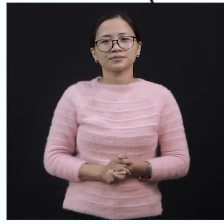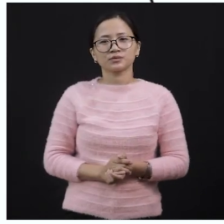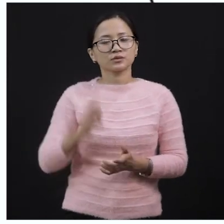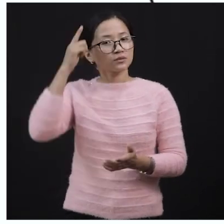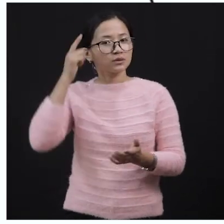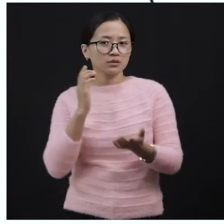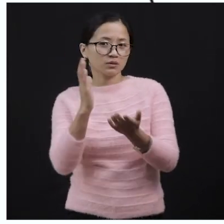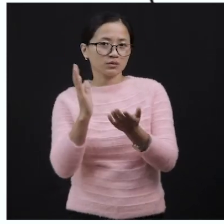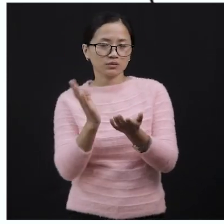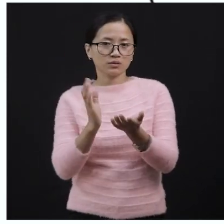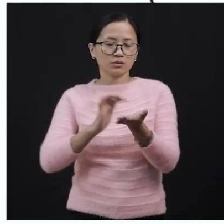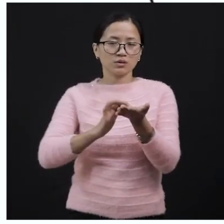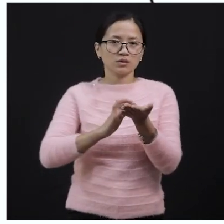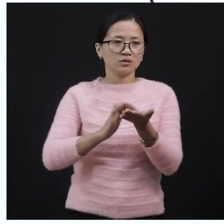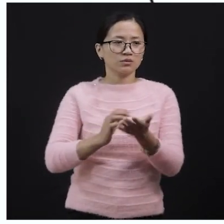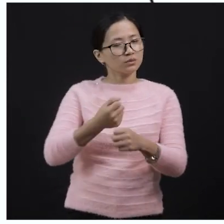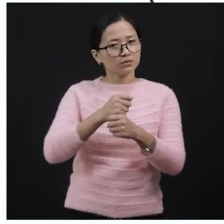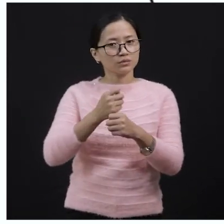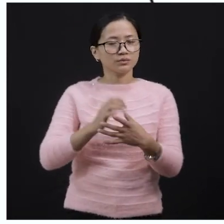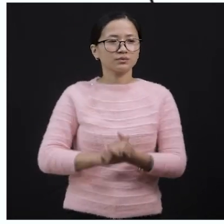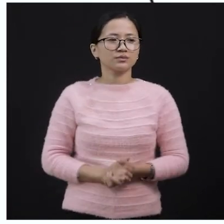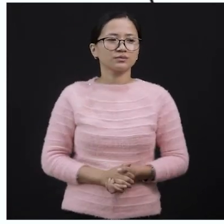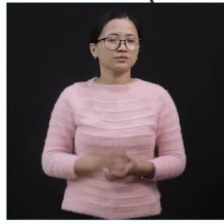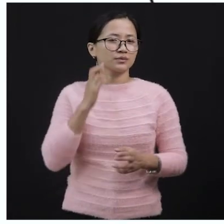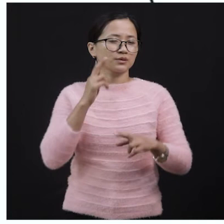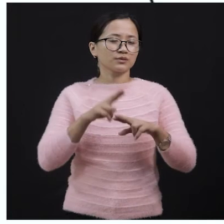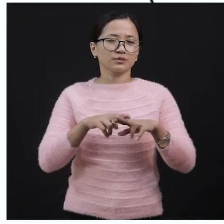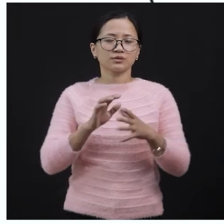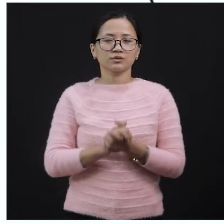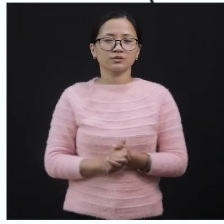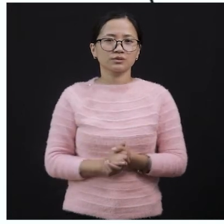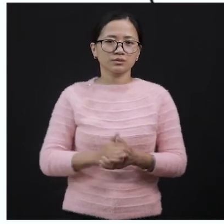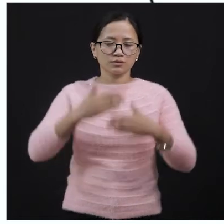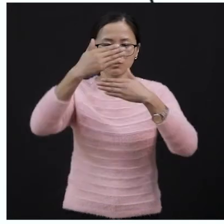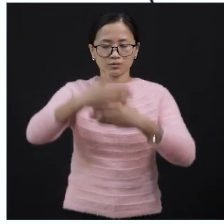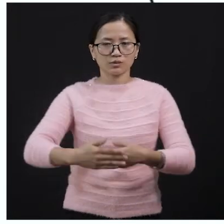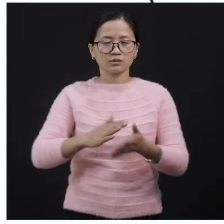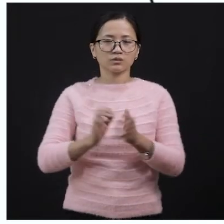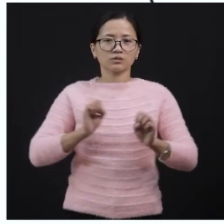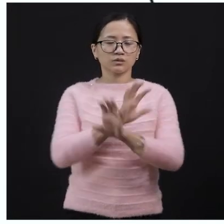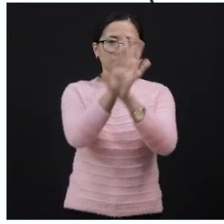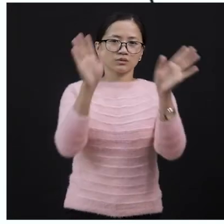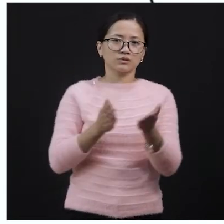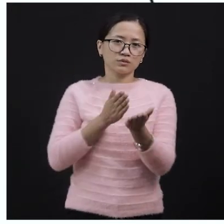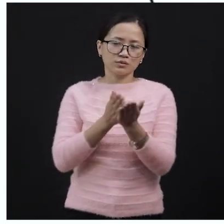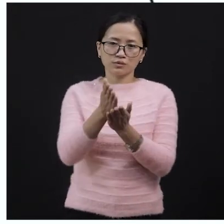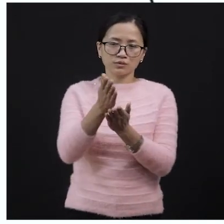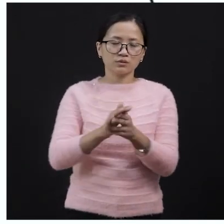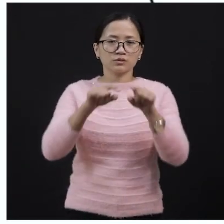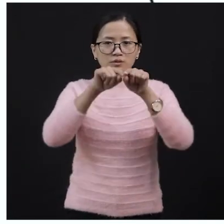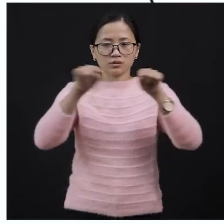right? A shadow will be formed. If an opaque object blocks the light which is traveling in a straight